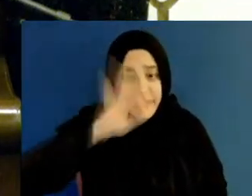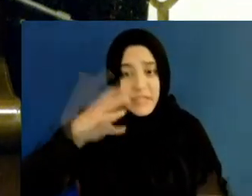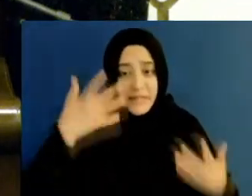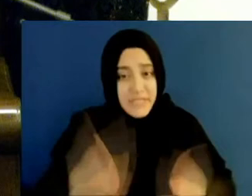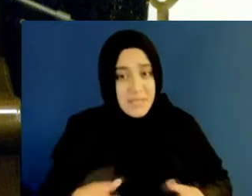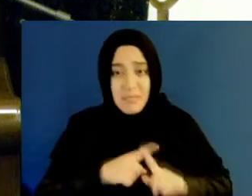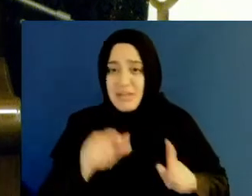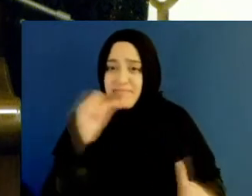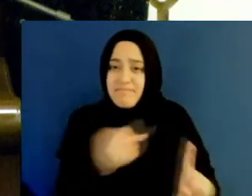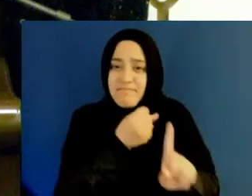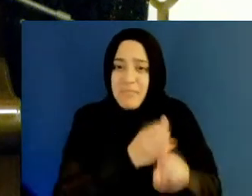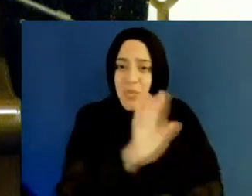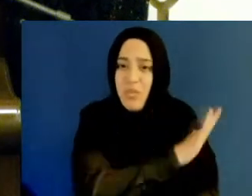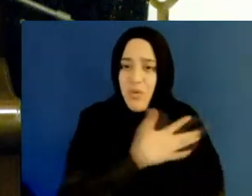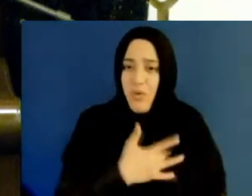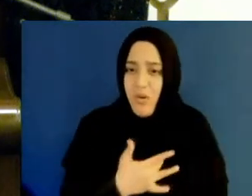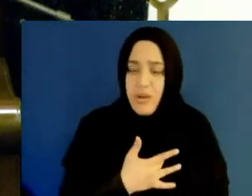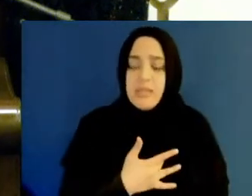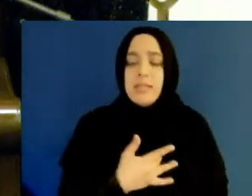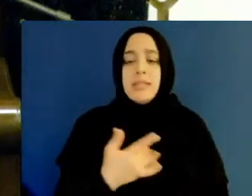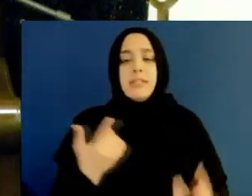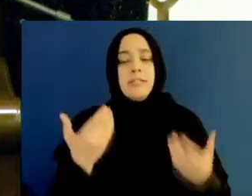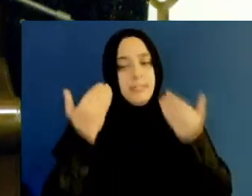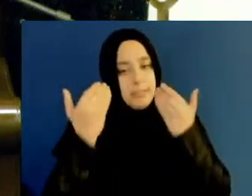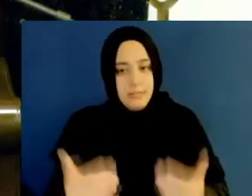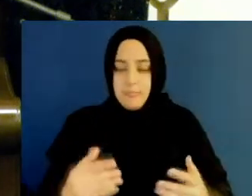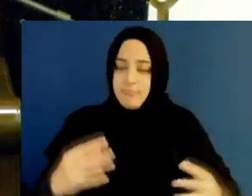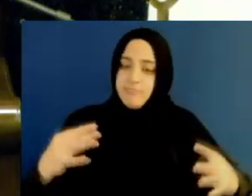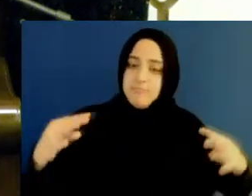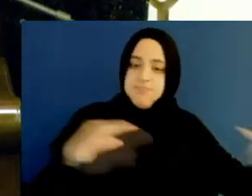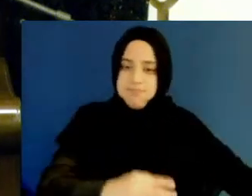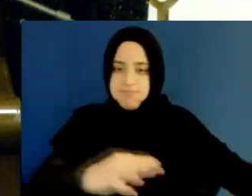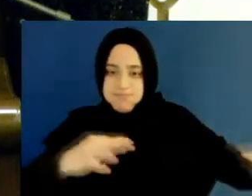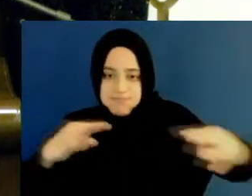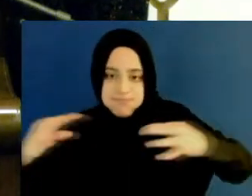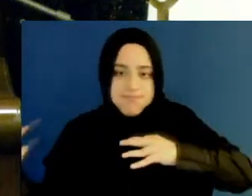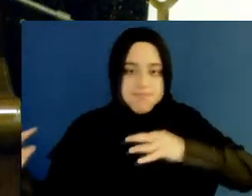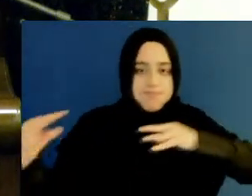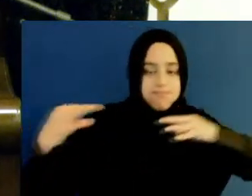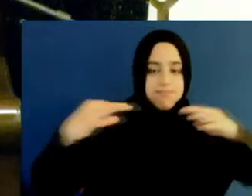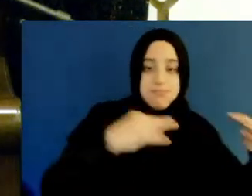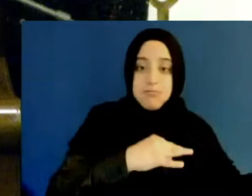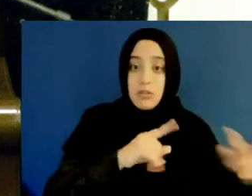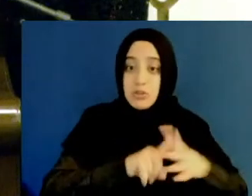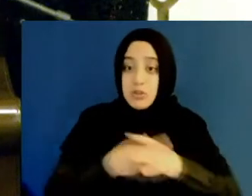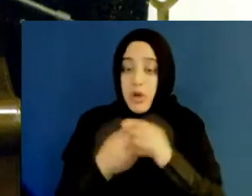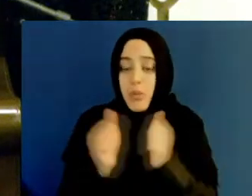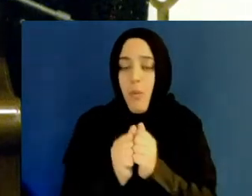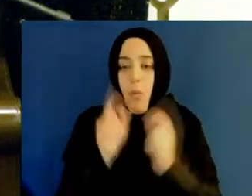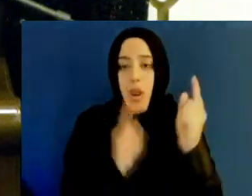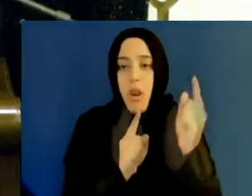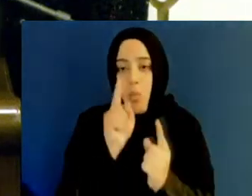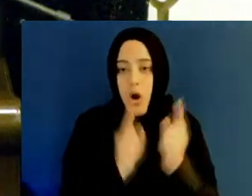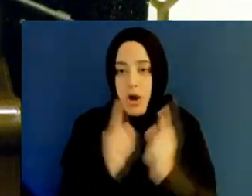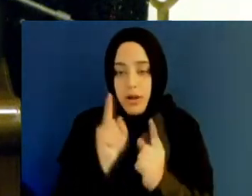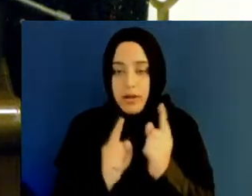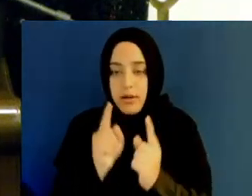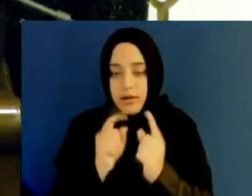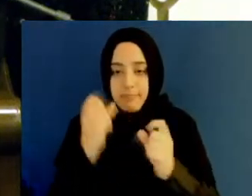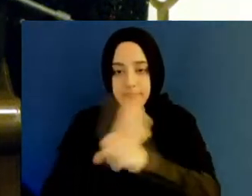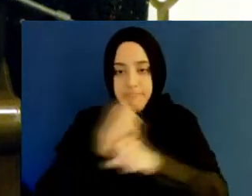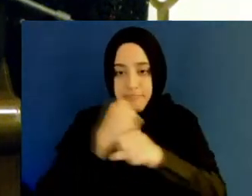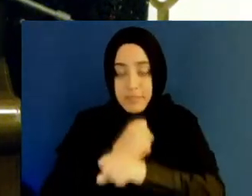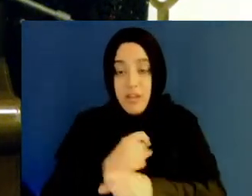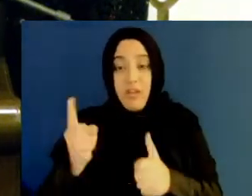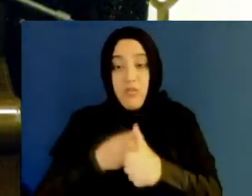Ashura with a single one-on-one combat. And the first person nominated by Sayyid